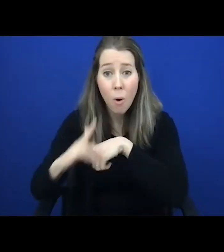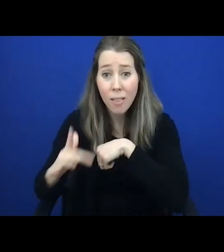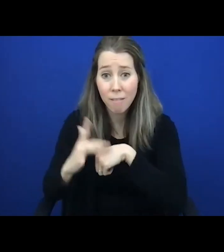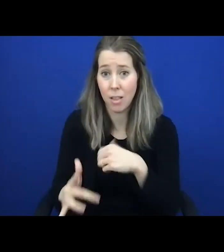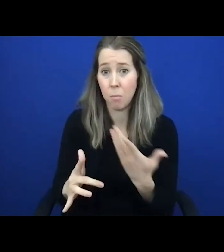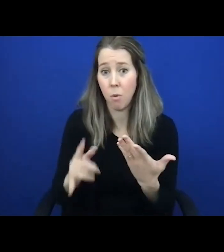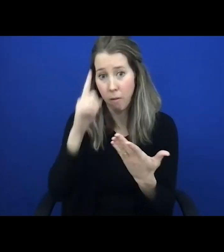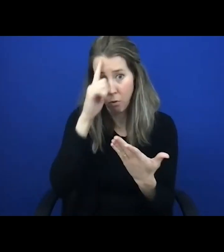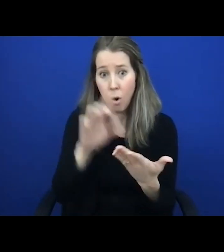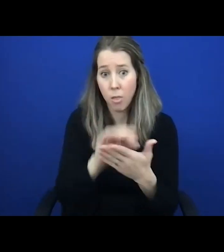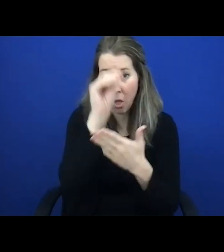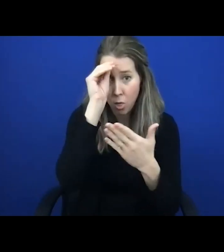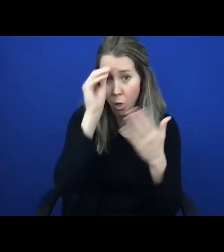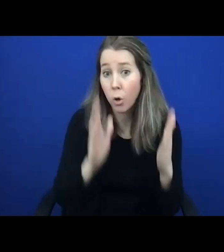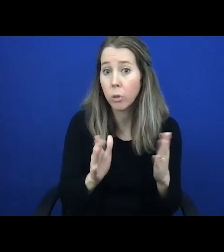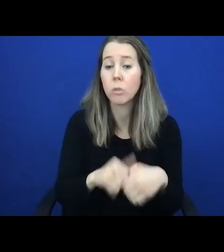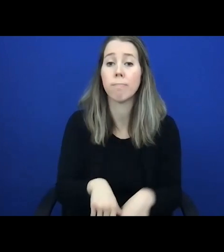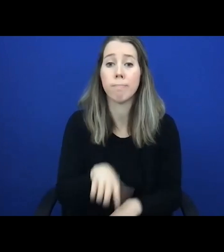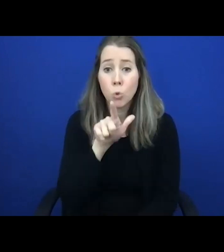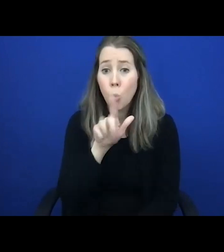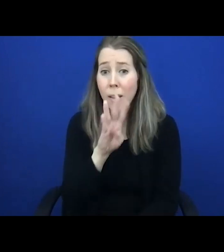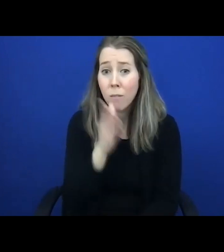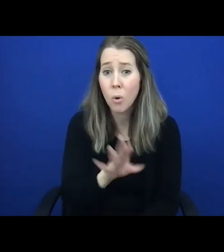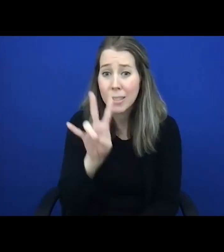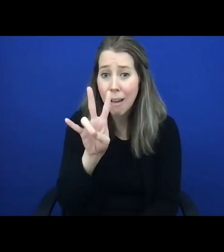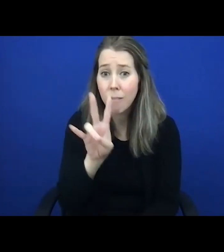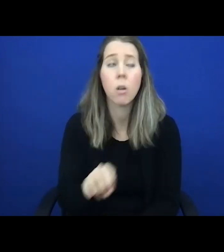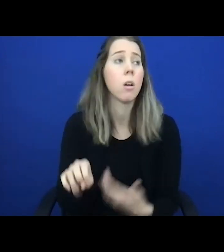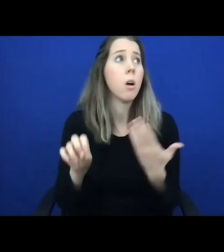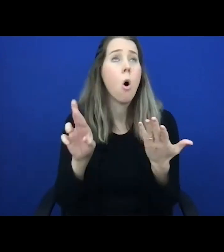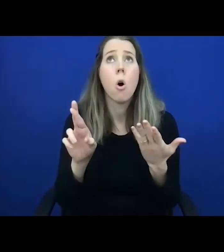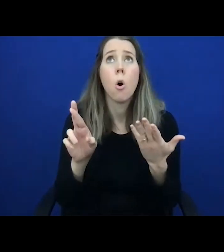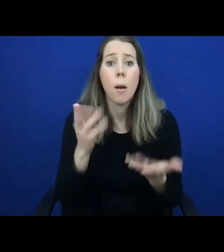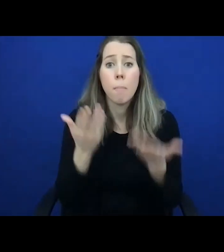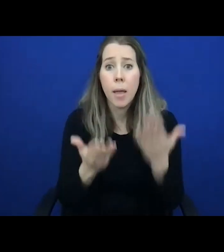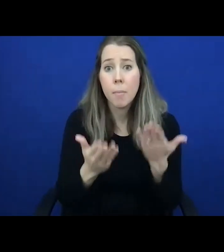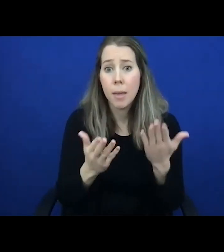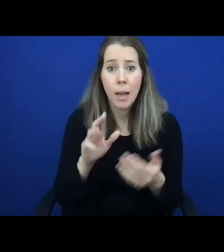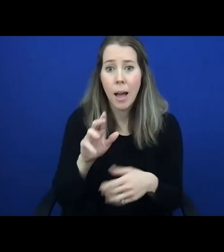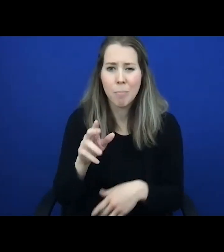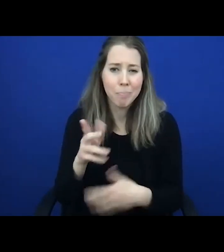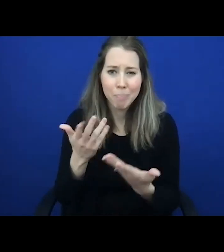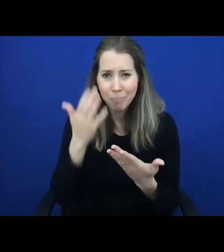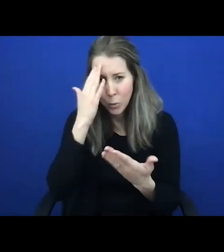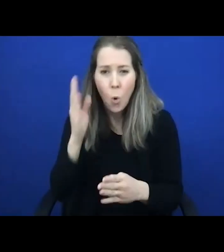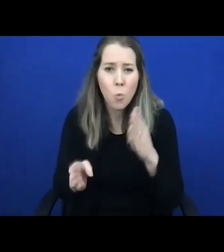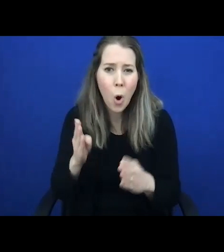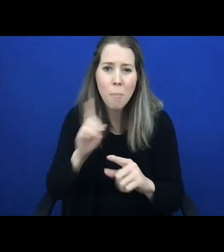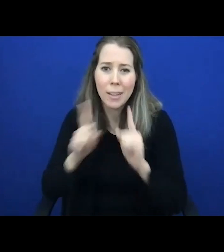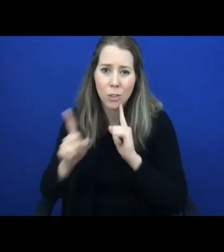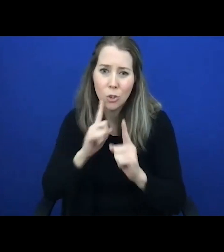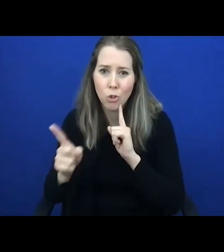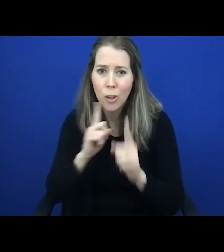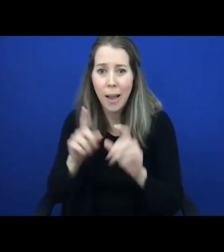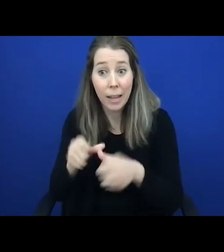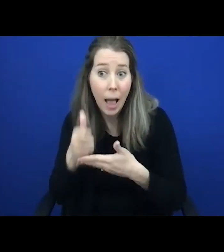available, right? On a 24/7 basis. Maybe you have a AI chatbot to help, et cetera.